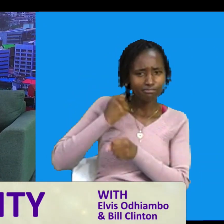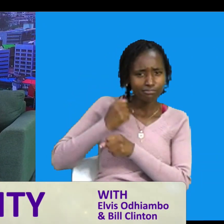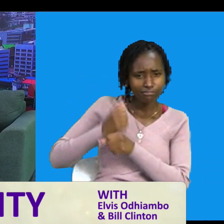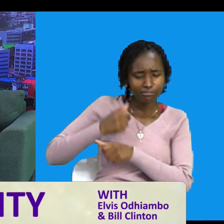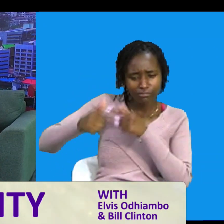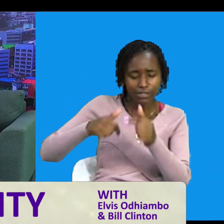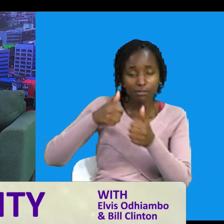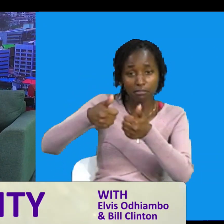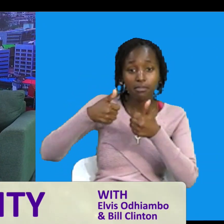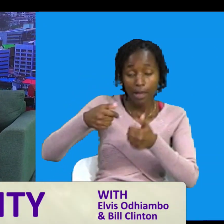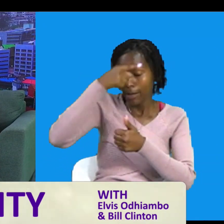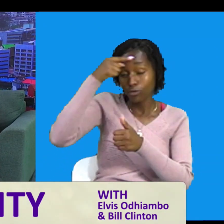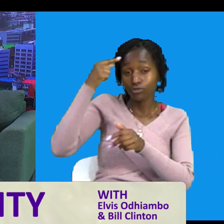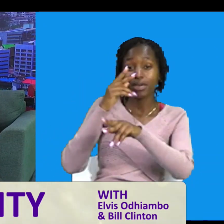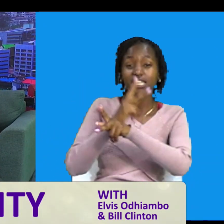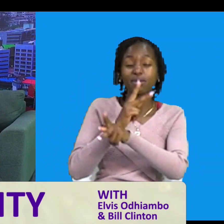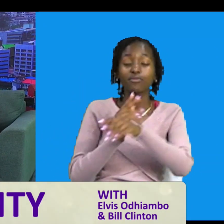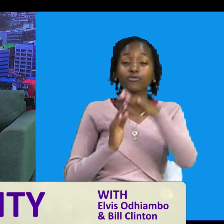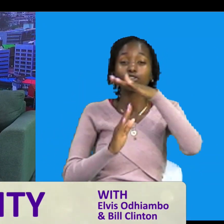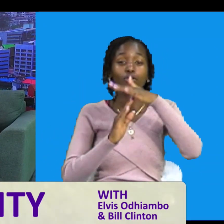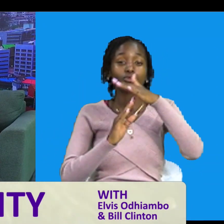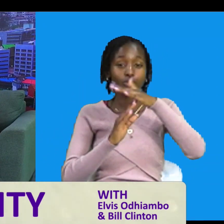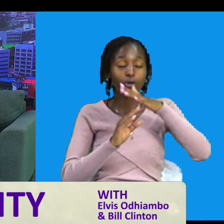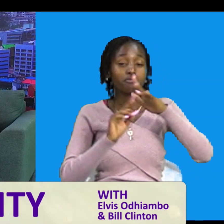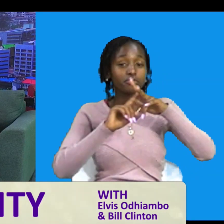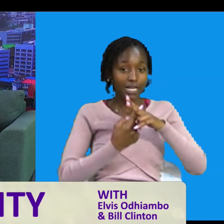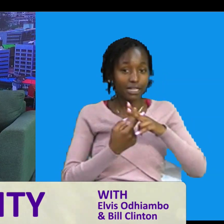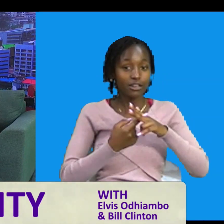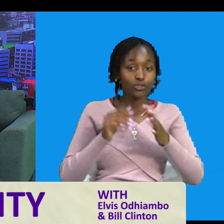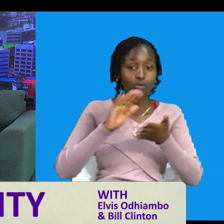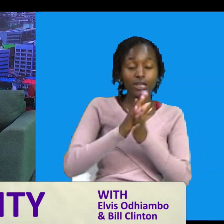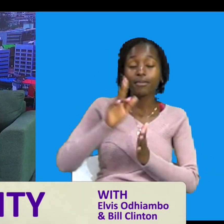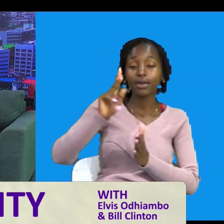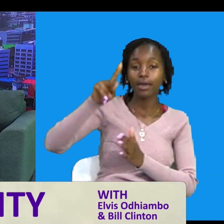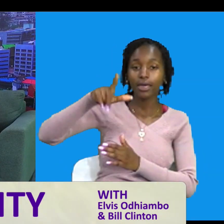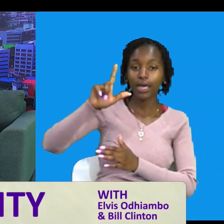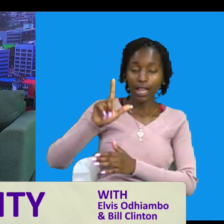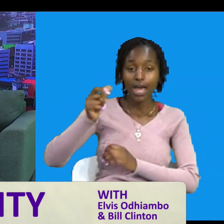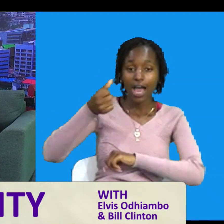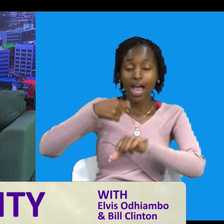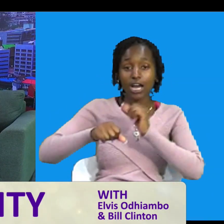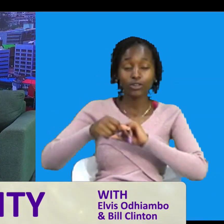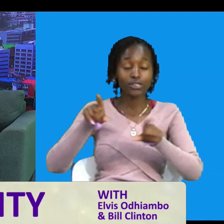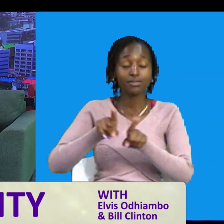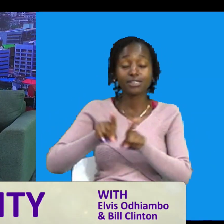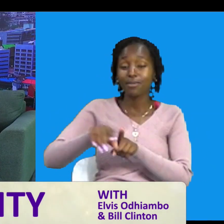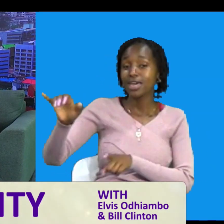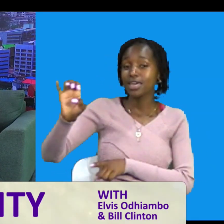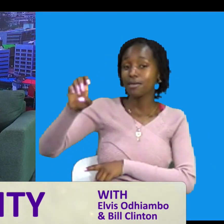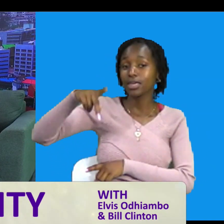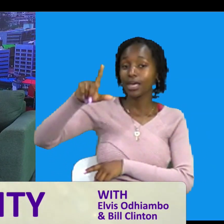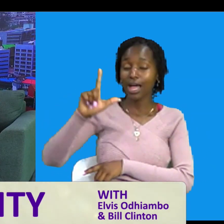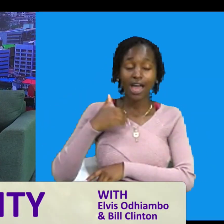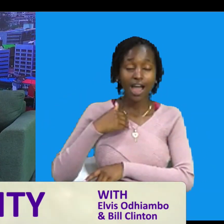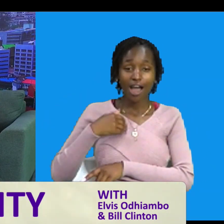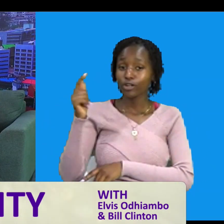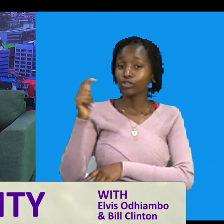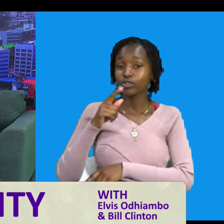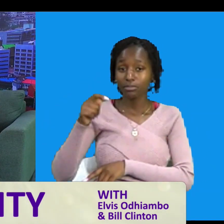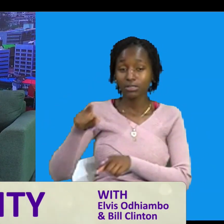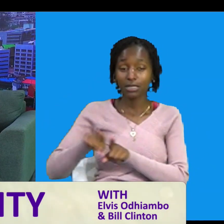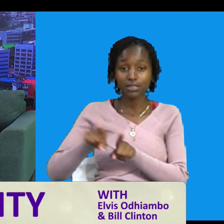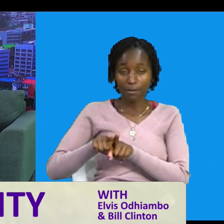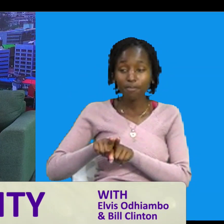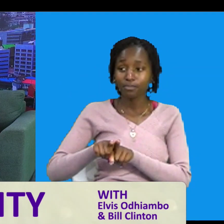as maintaining a good start to the local KPL, FKF KPL action. Pale EPL, Tottenham and Arsenal are the only